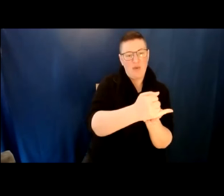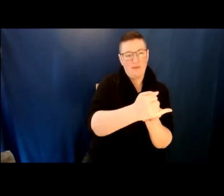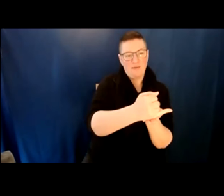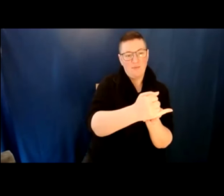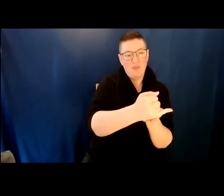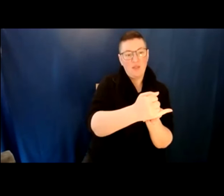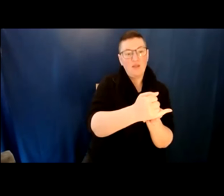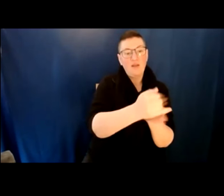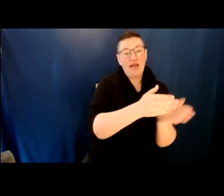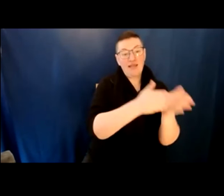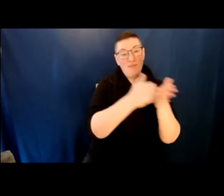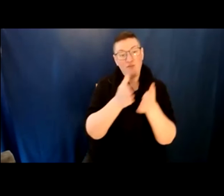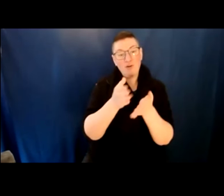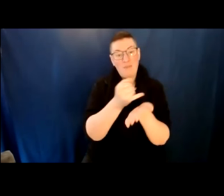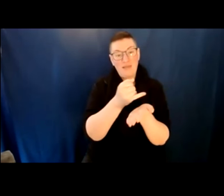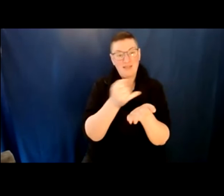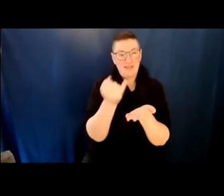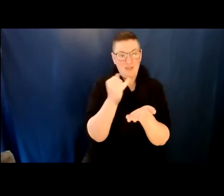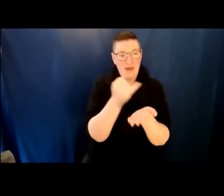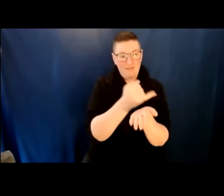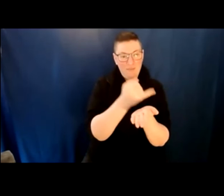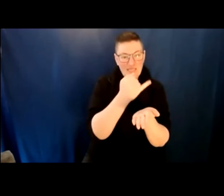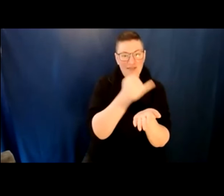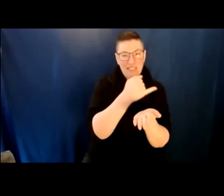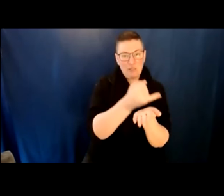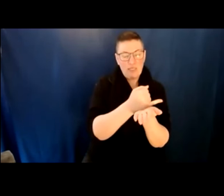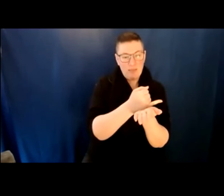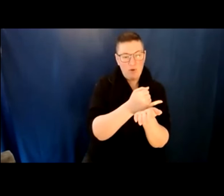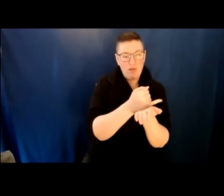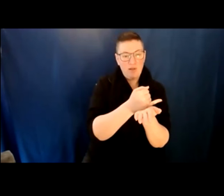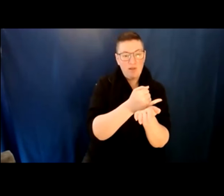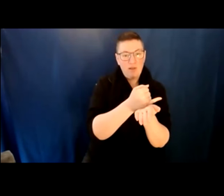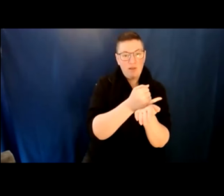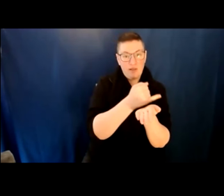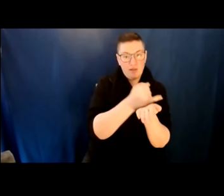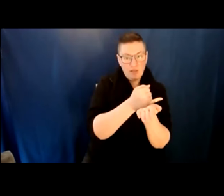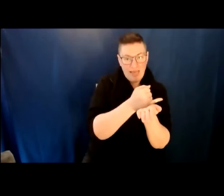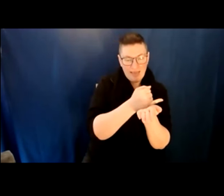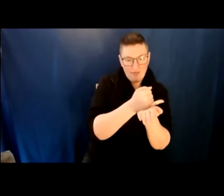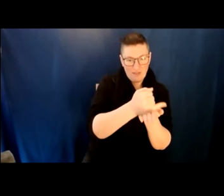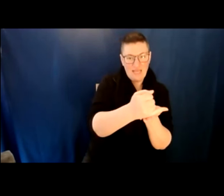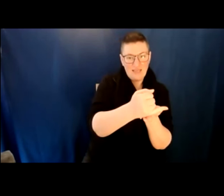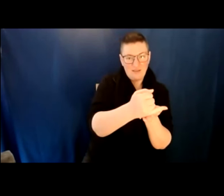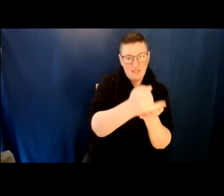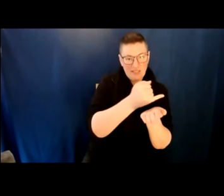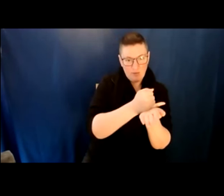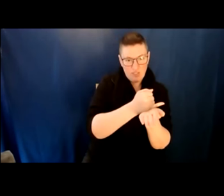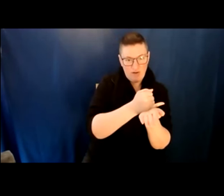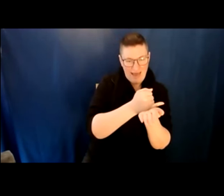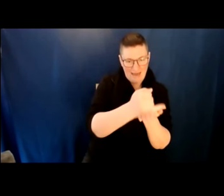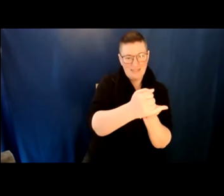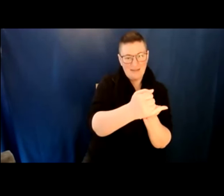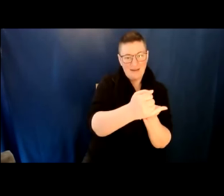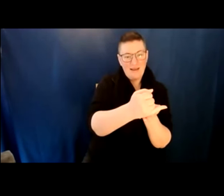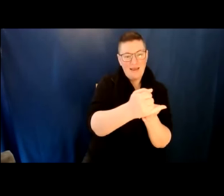object away. And the metaphoric mapping is you have the means of excluding someone, the length of the